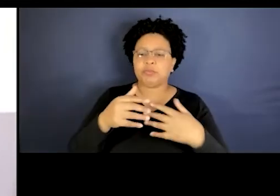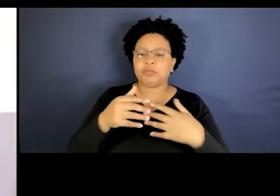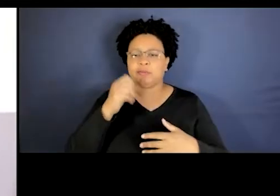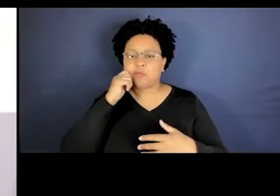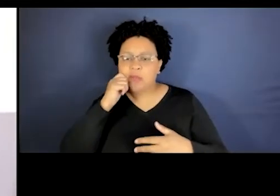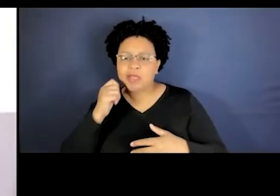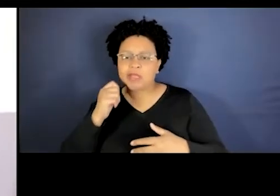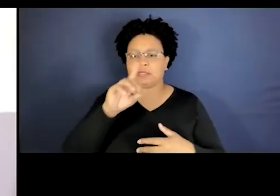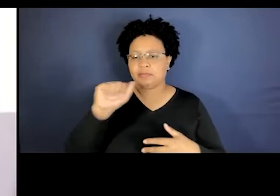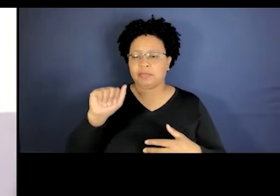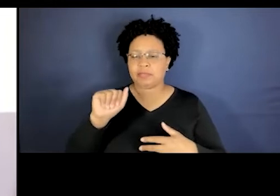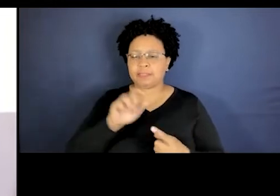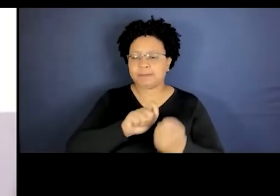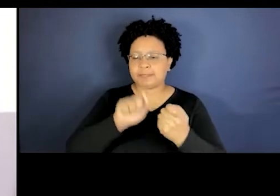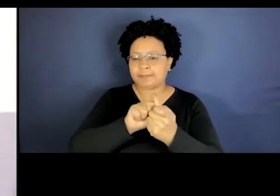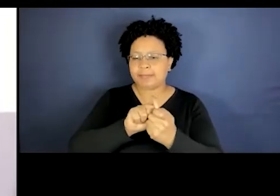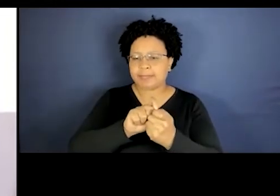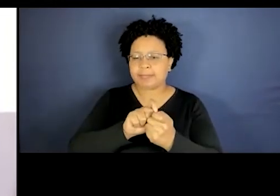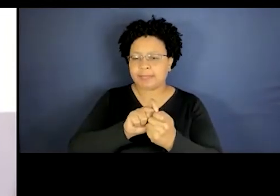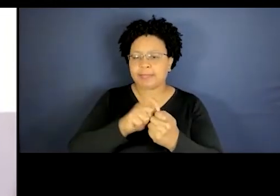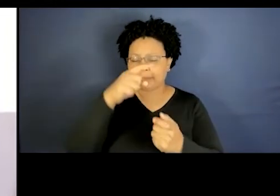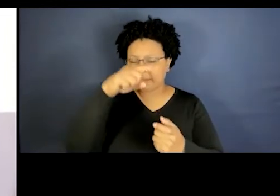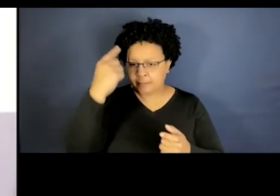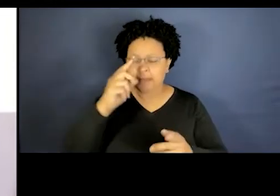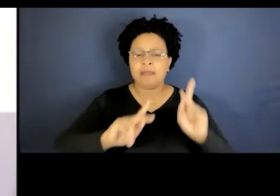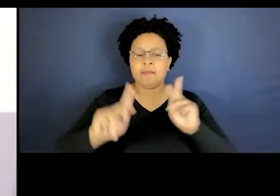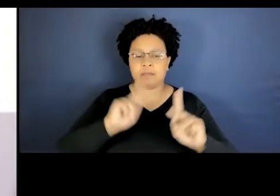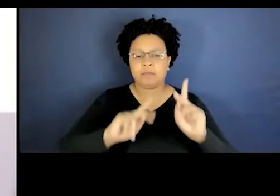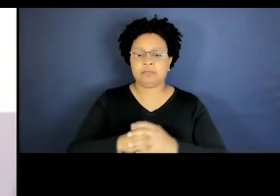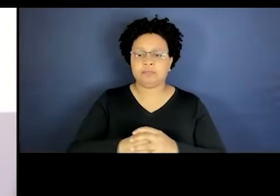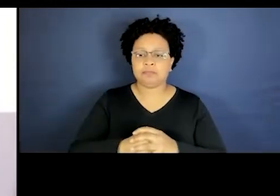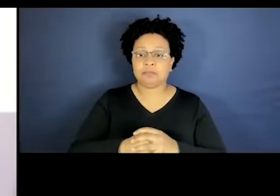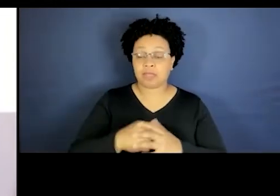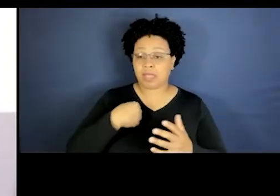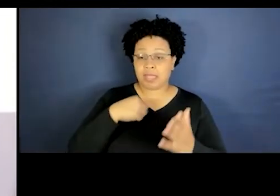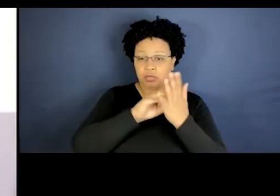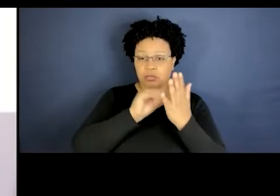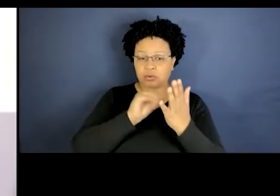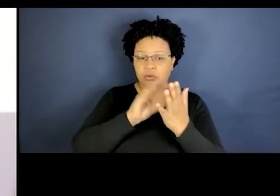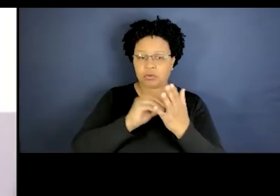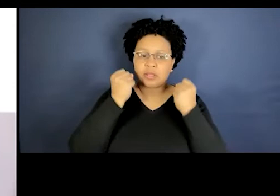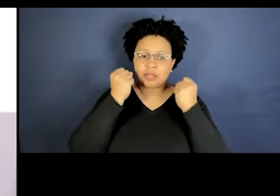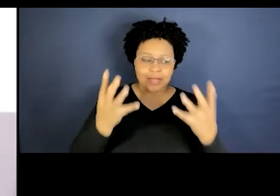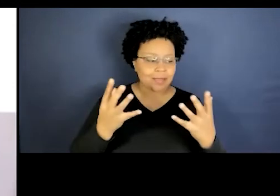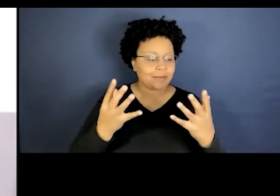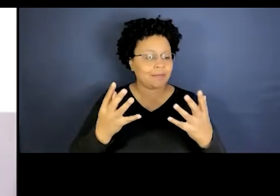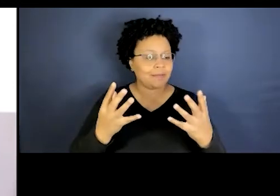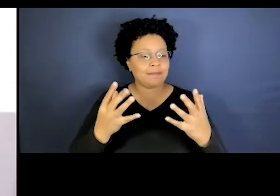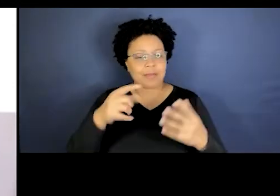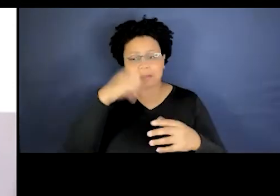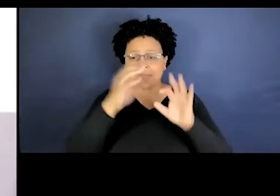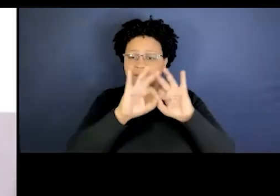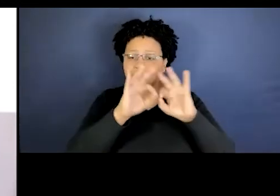Americans. What I found that a lot of African Americans